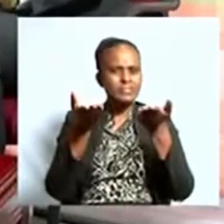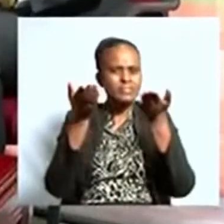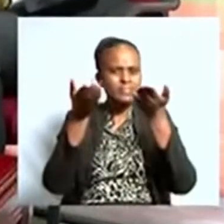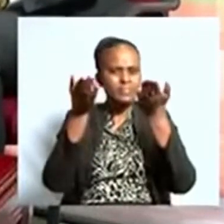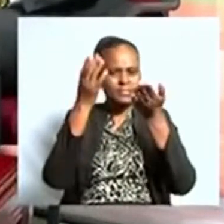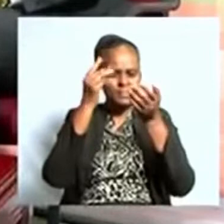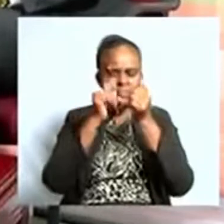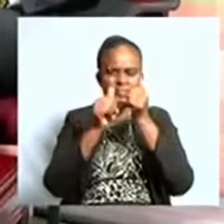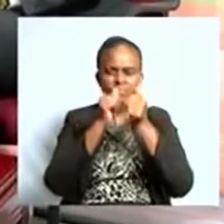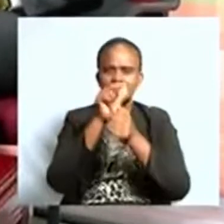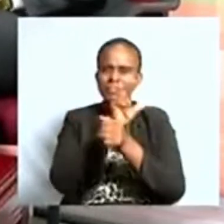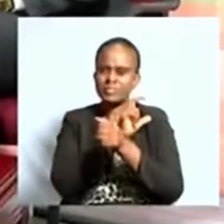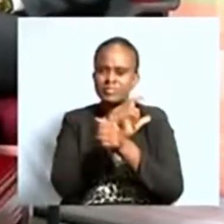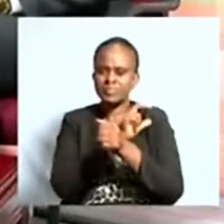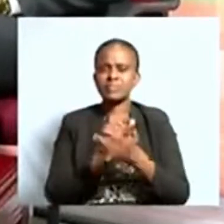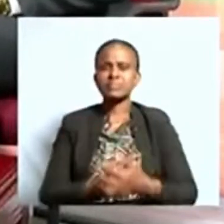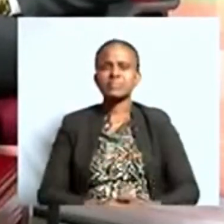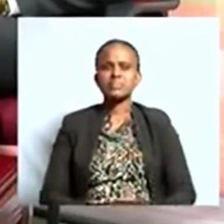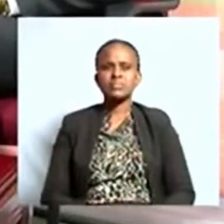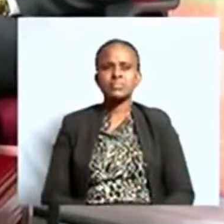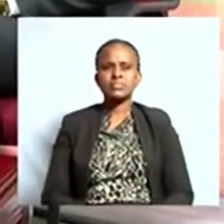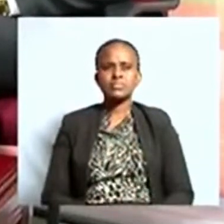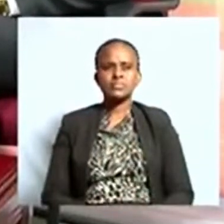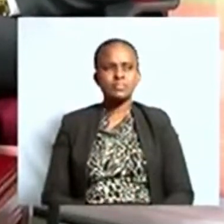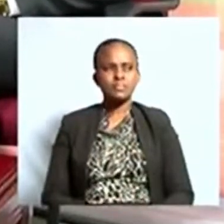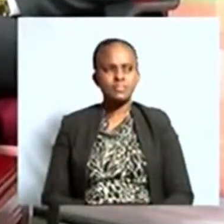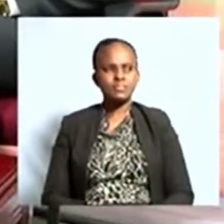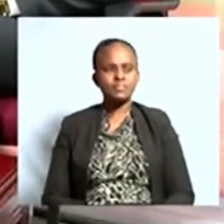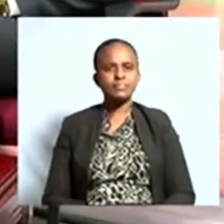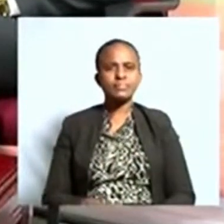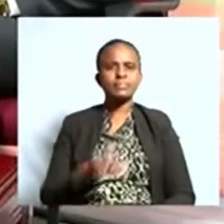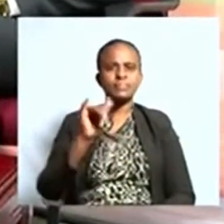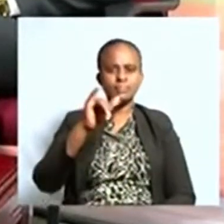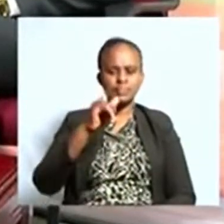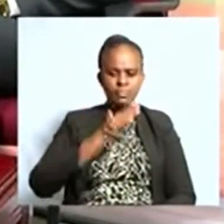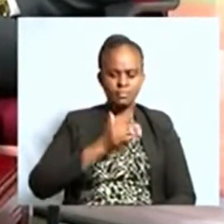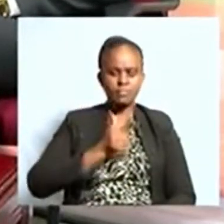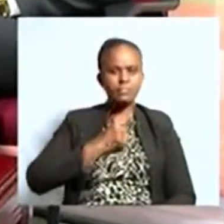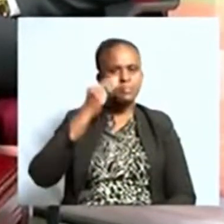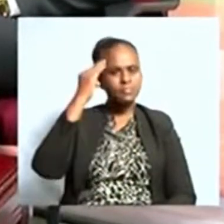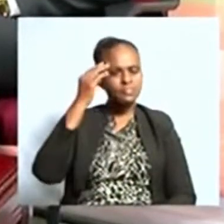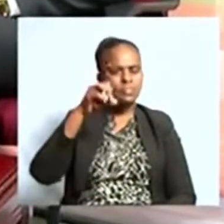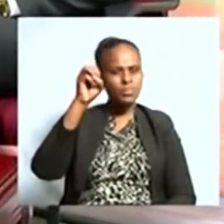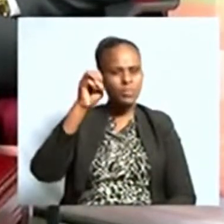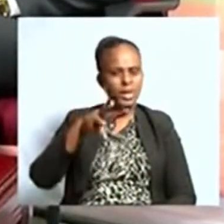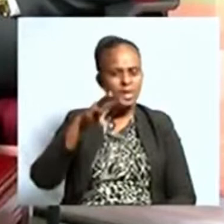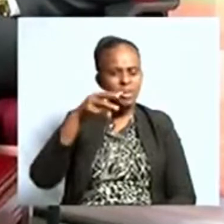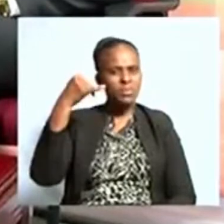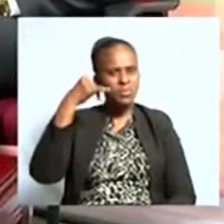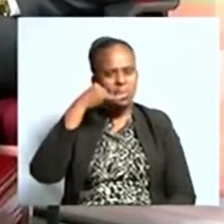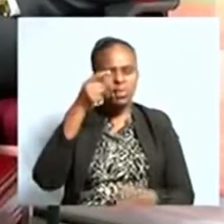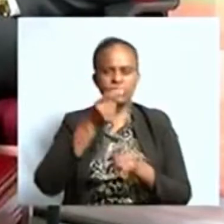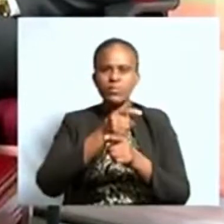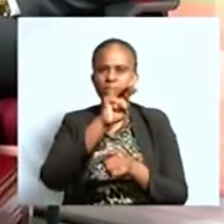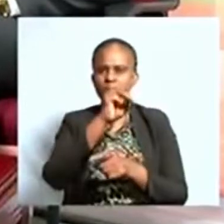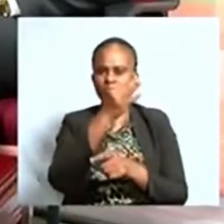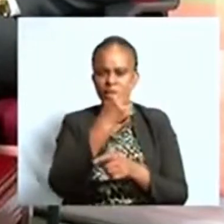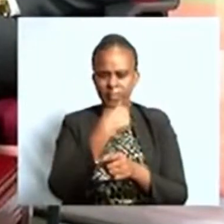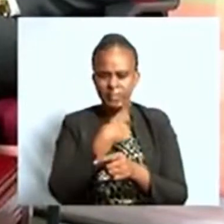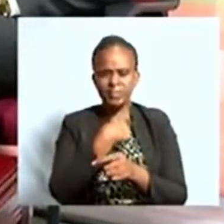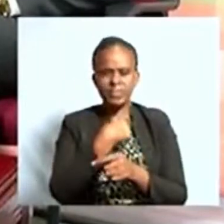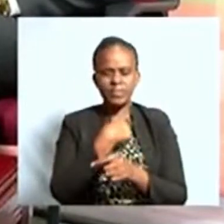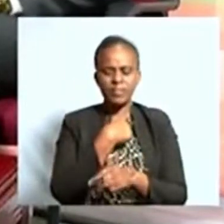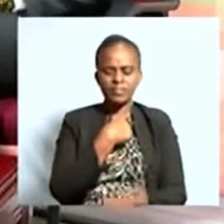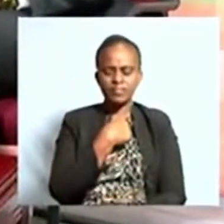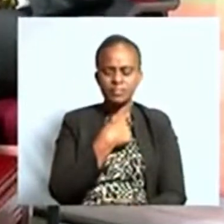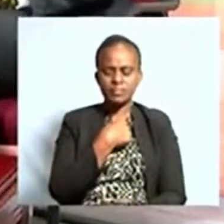to lack of... but just quickly, yes, I know we are talking about Munali Mwape code from Mufulira. I want also to